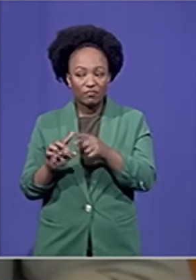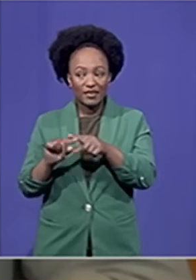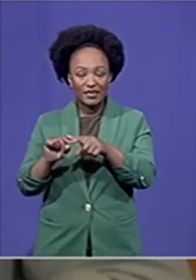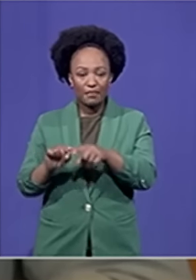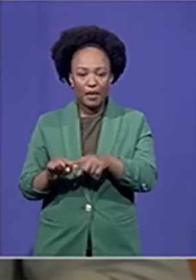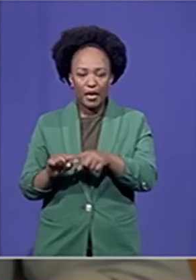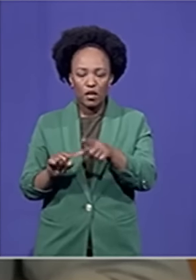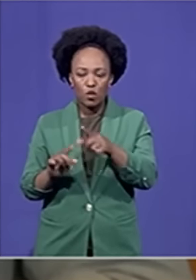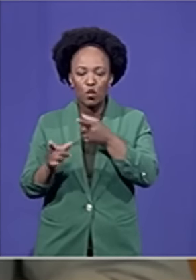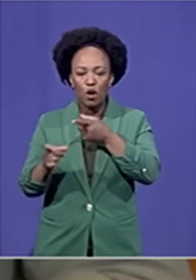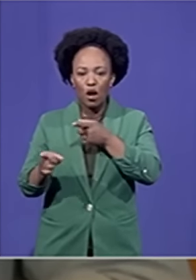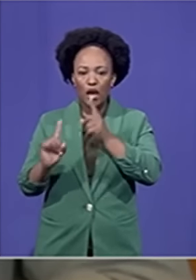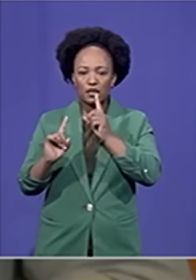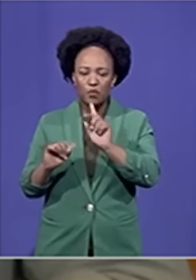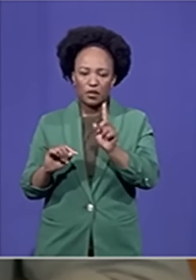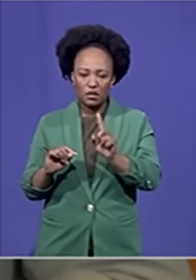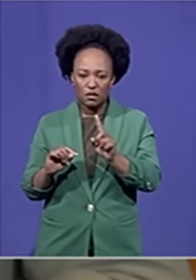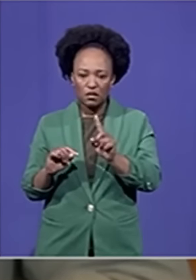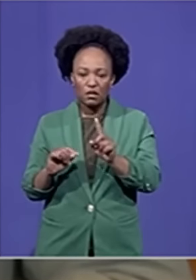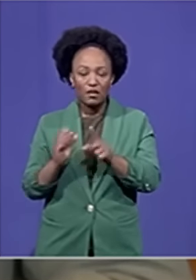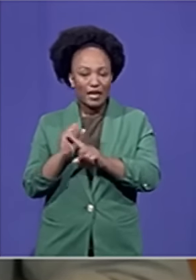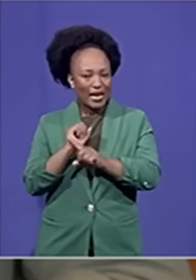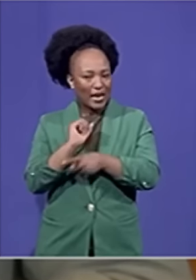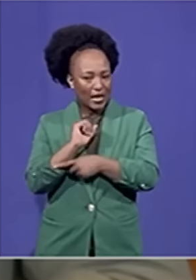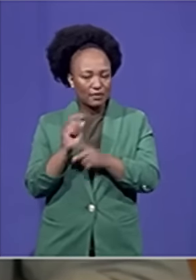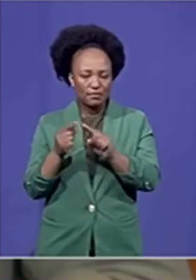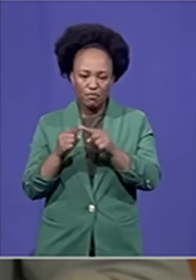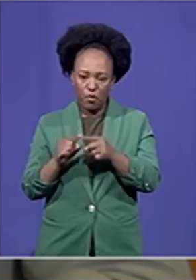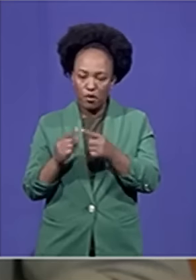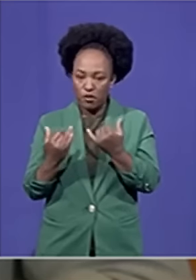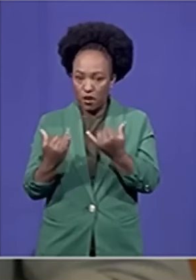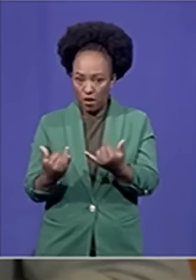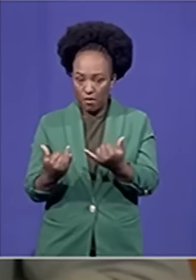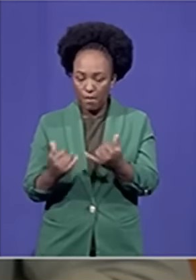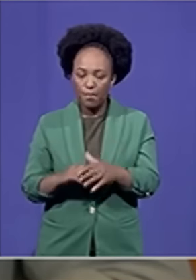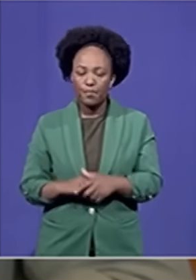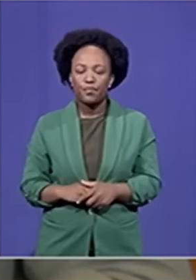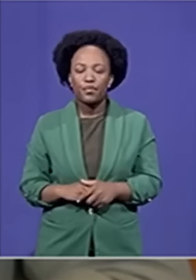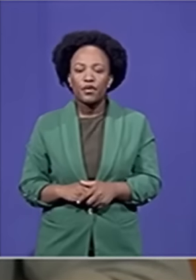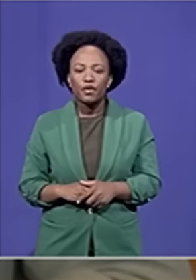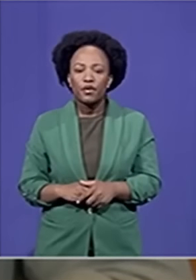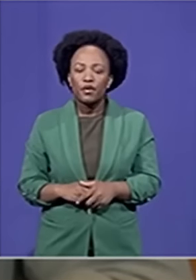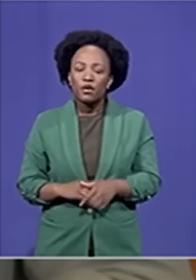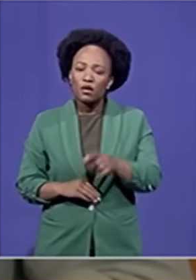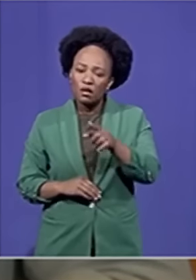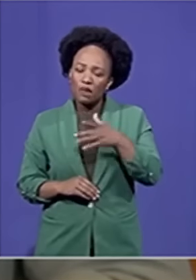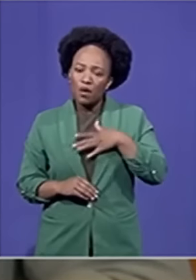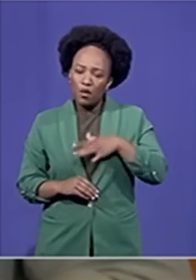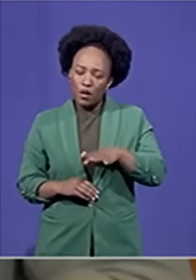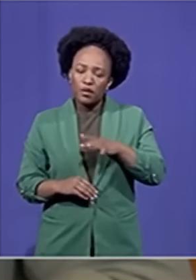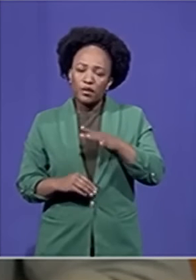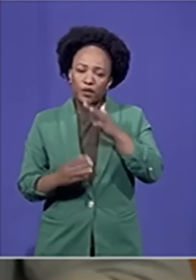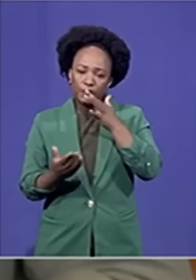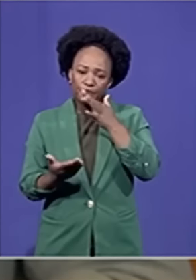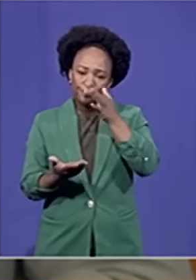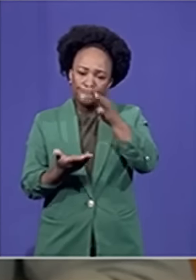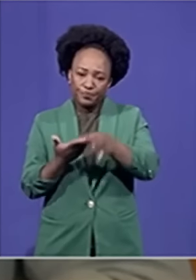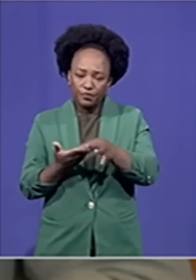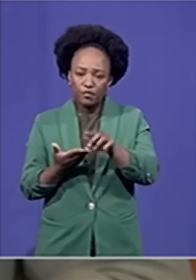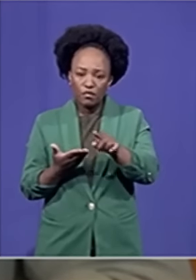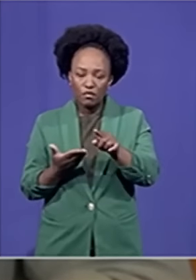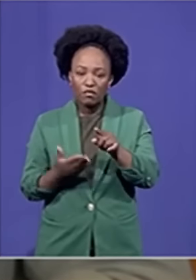the answer that you give, this is the last point I'm making at this stage. I want to suggest to you that